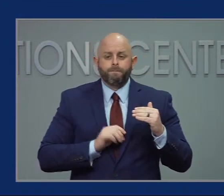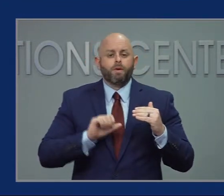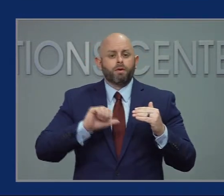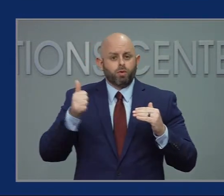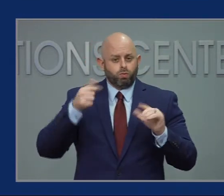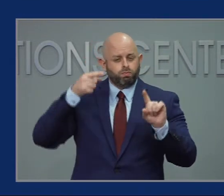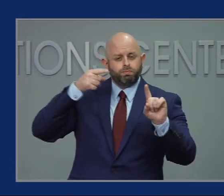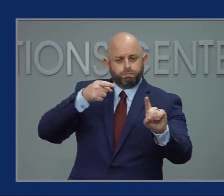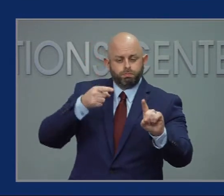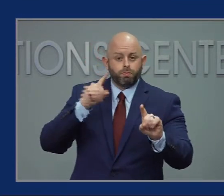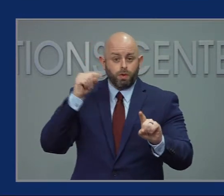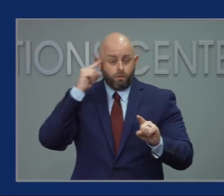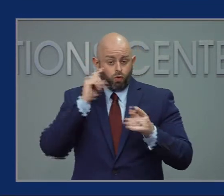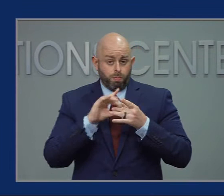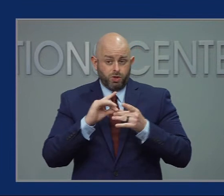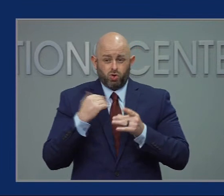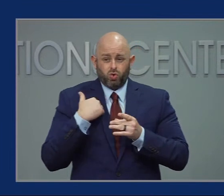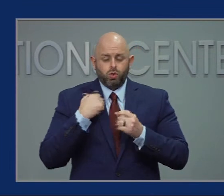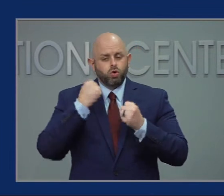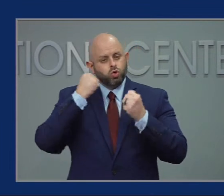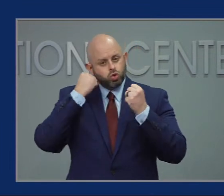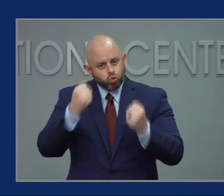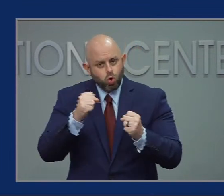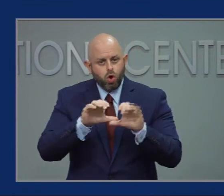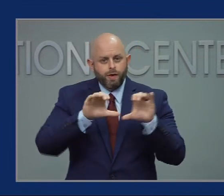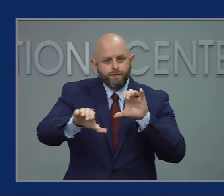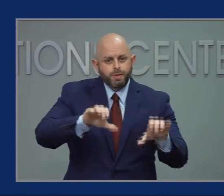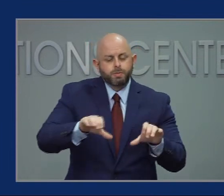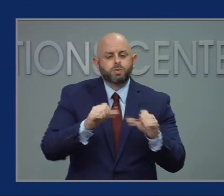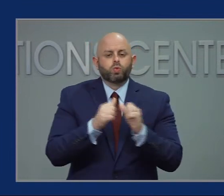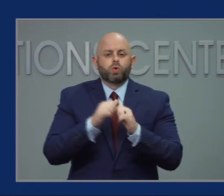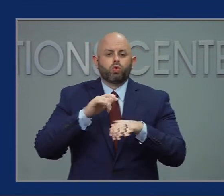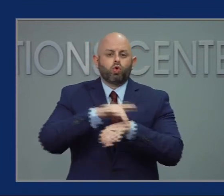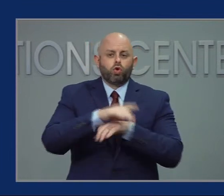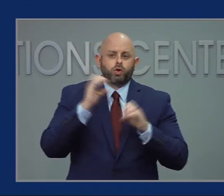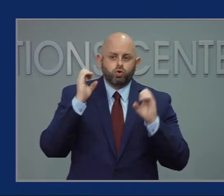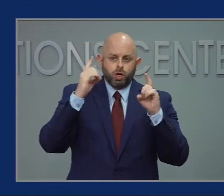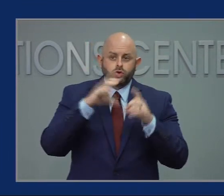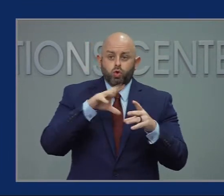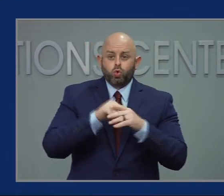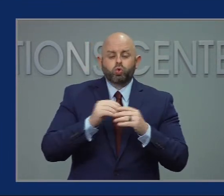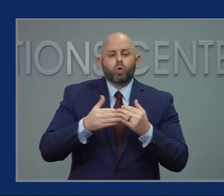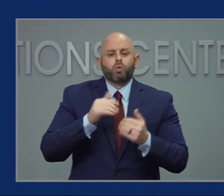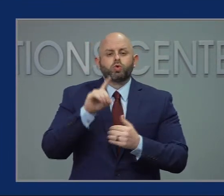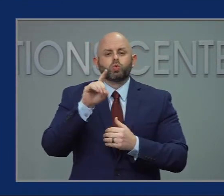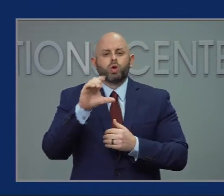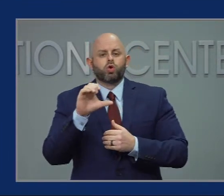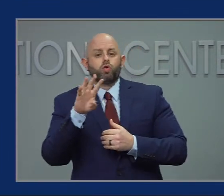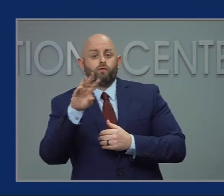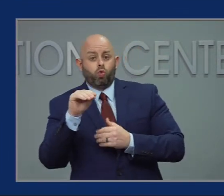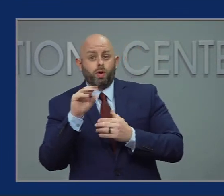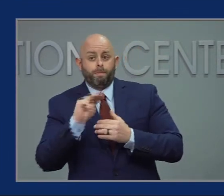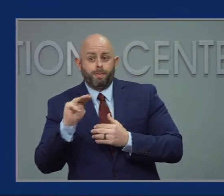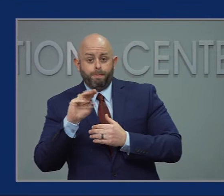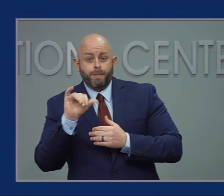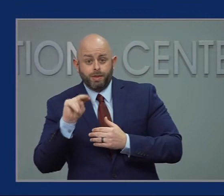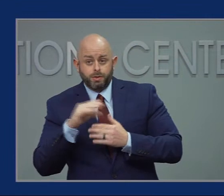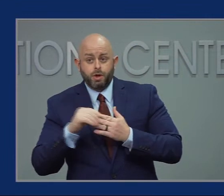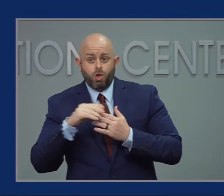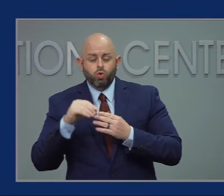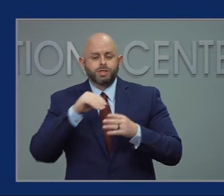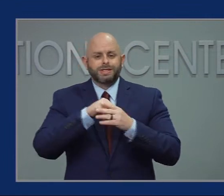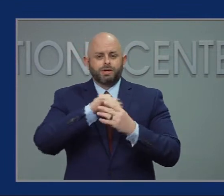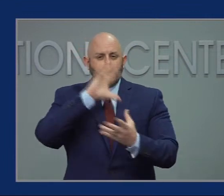mentioned earlier, was strong investments in early education. It includes almost $140 million in a comprehensive early